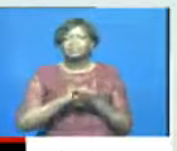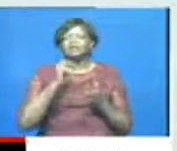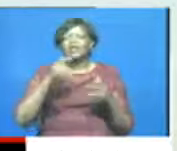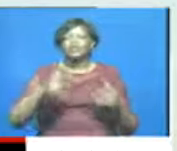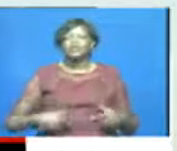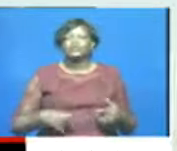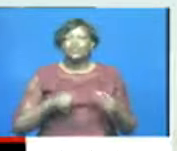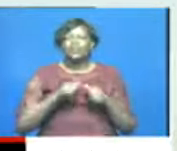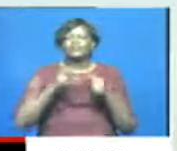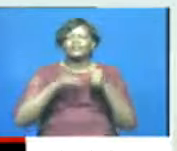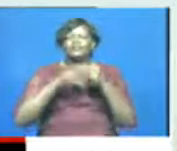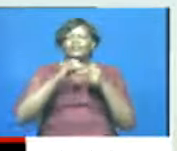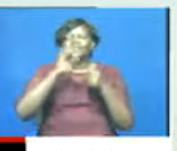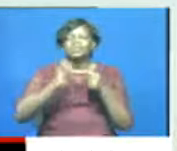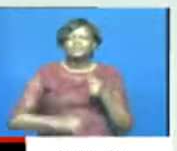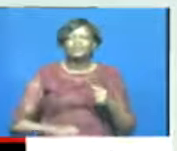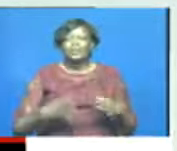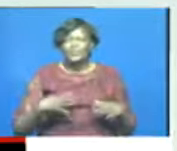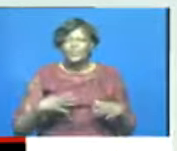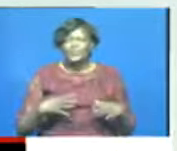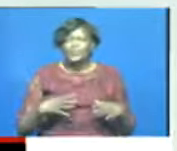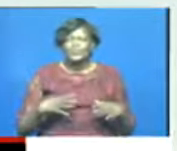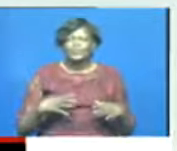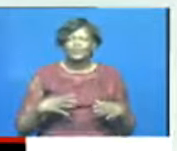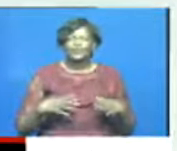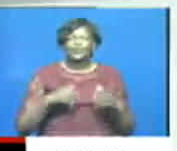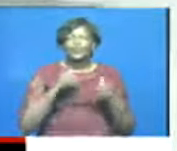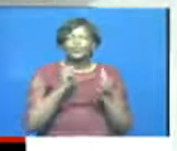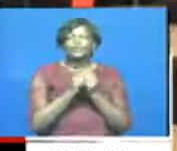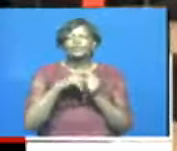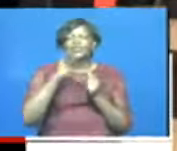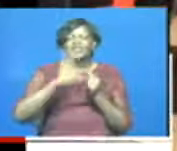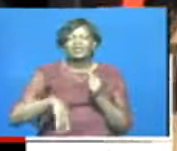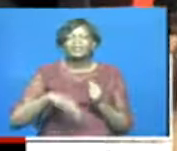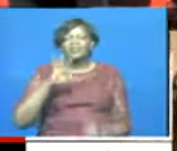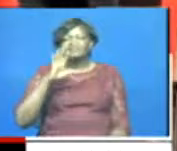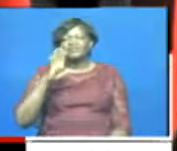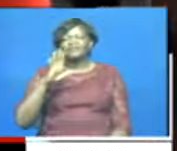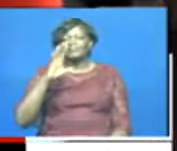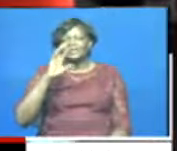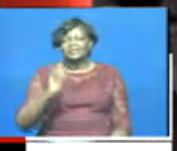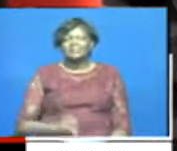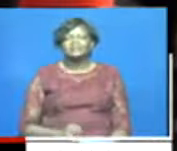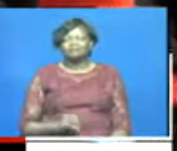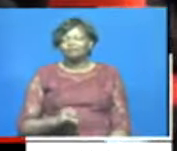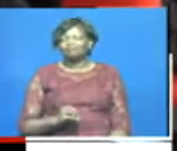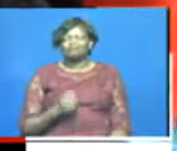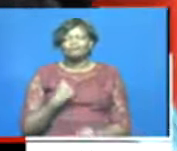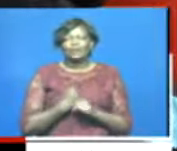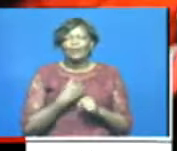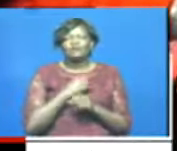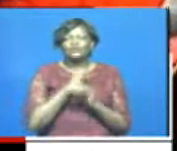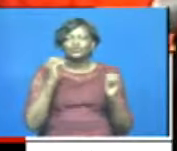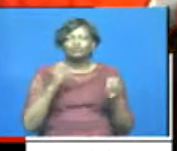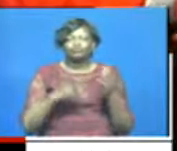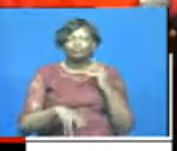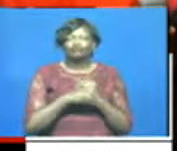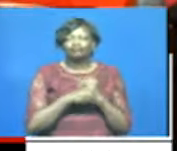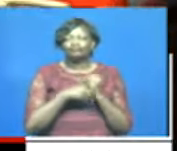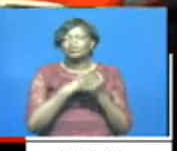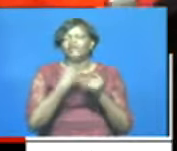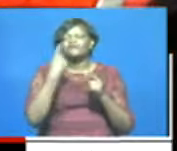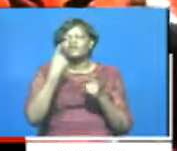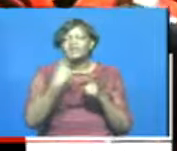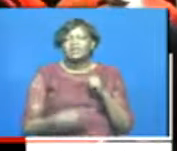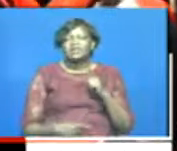more than 70% of the population, with more than 35% of this number remaining unemployed. In addition, each year, thousands